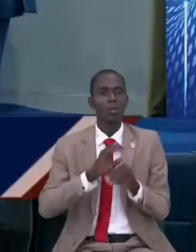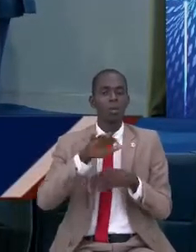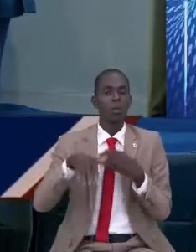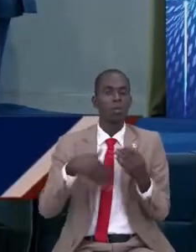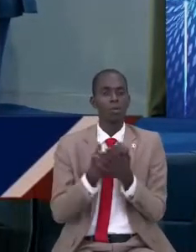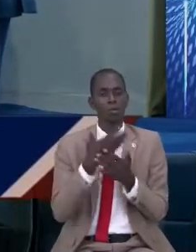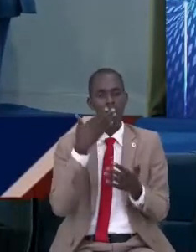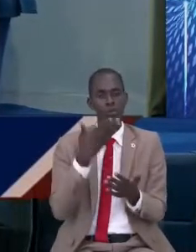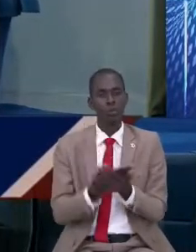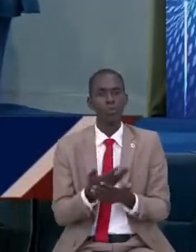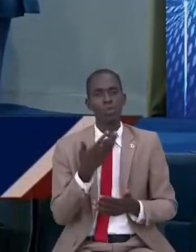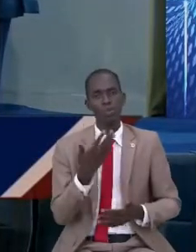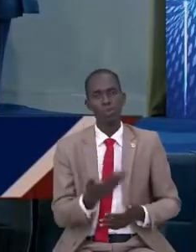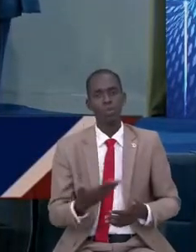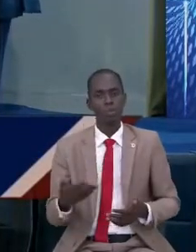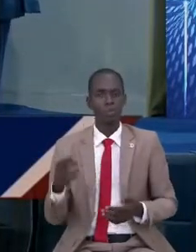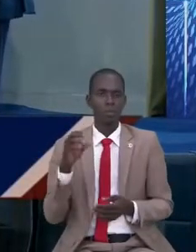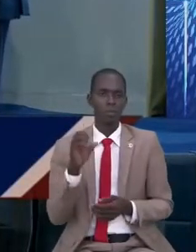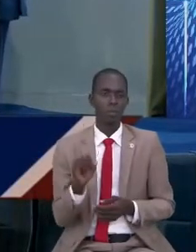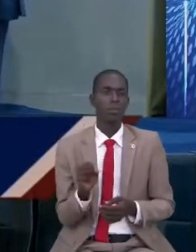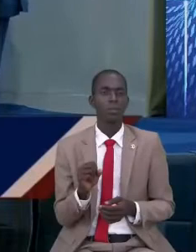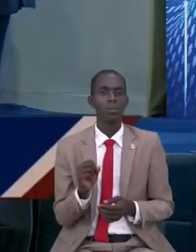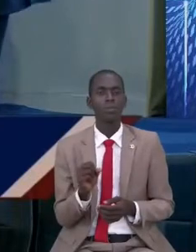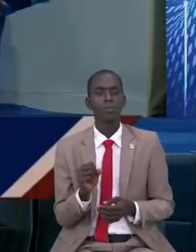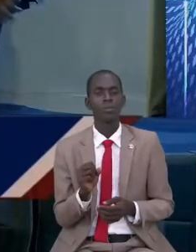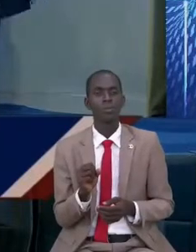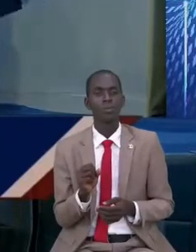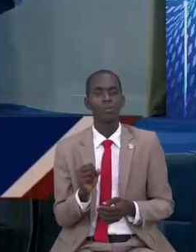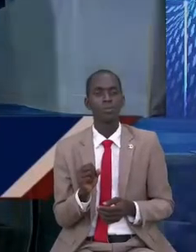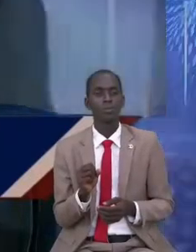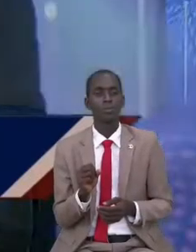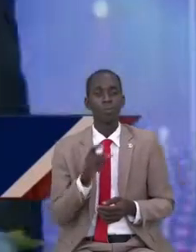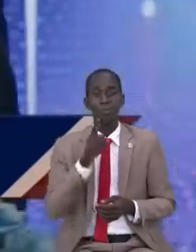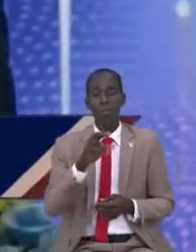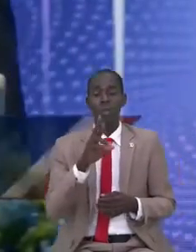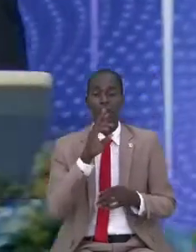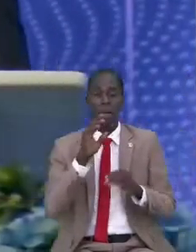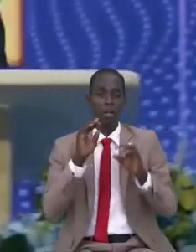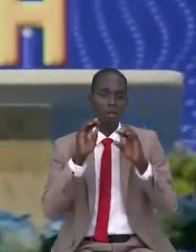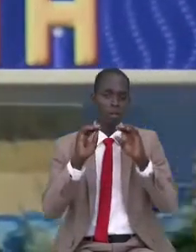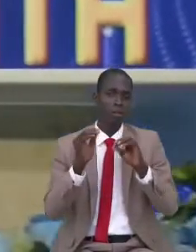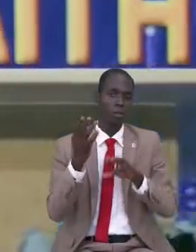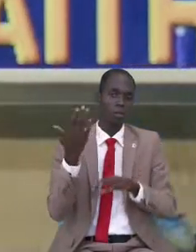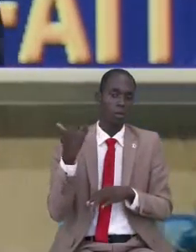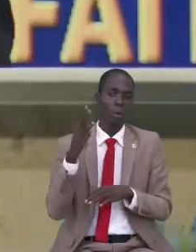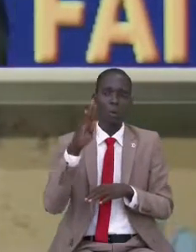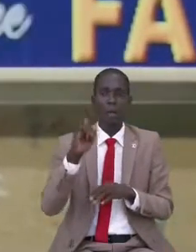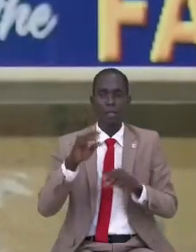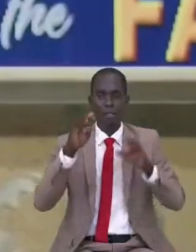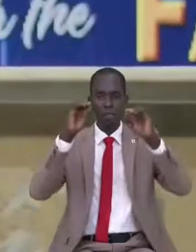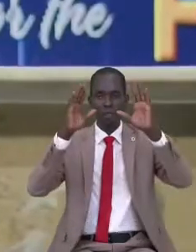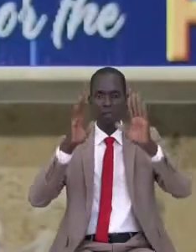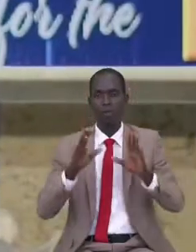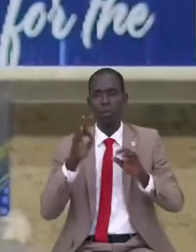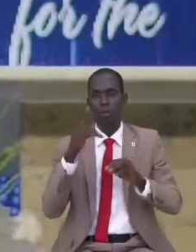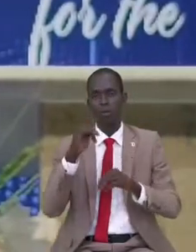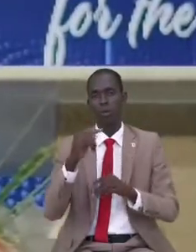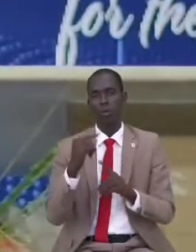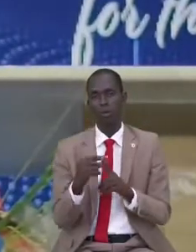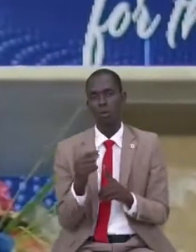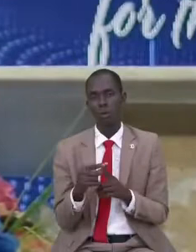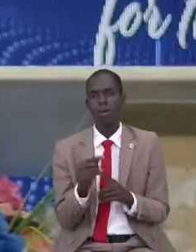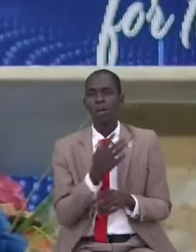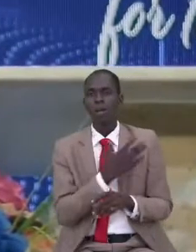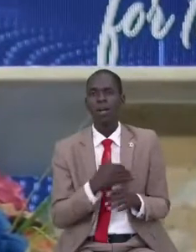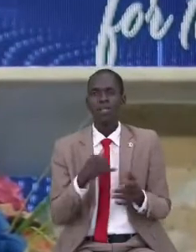all good things. You are taught by the teacher of the word. And it